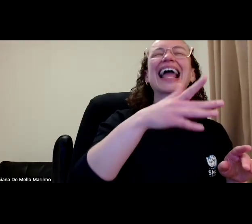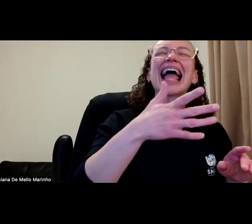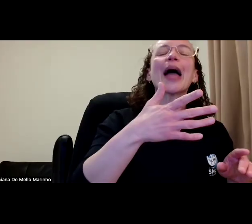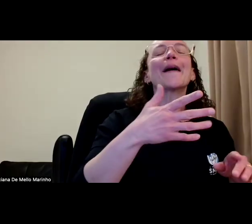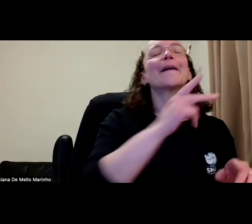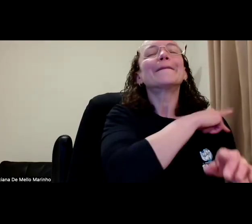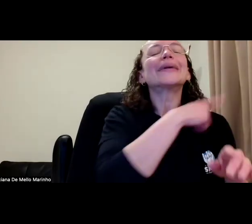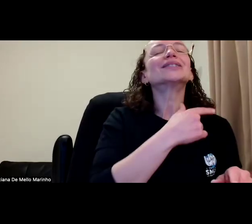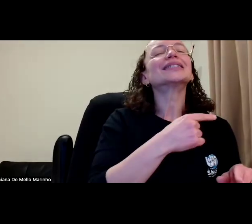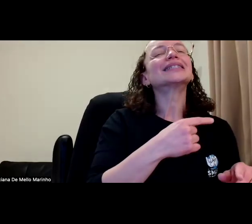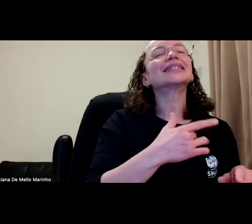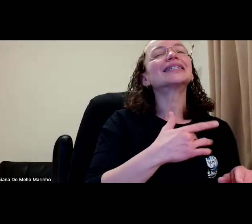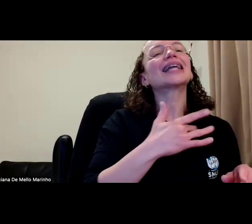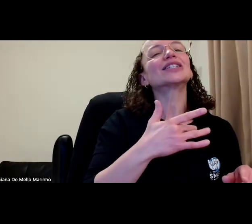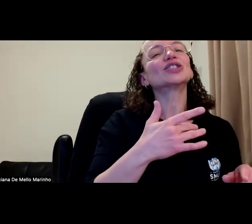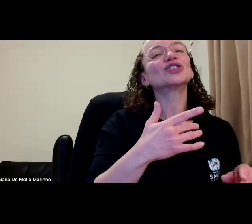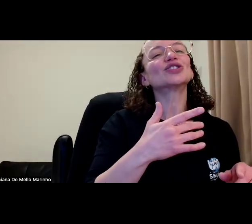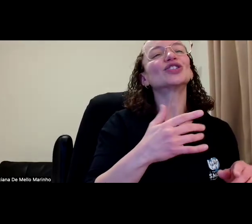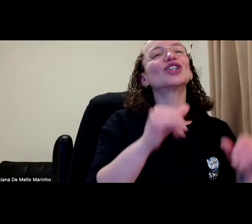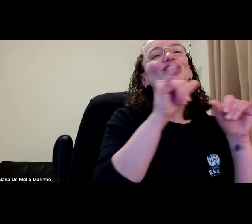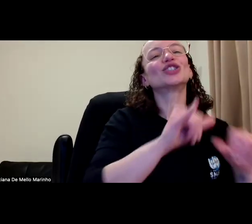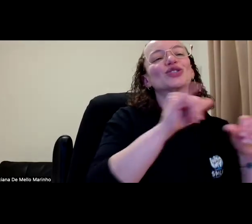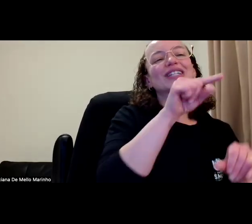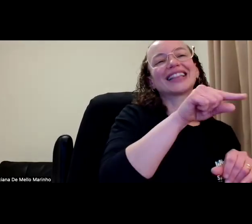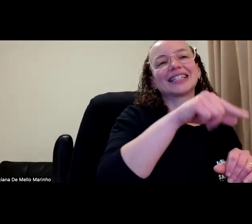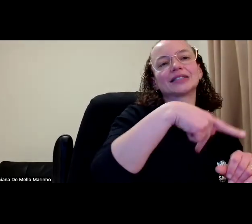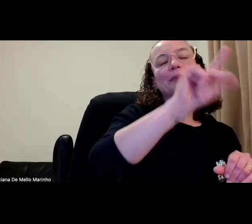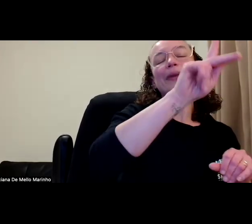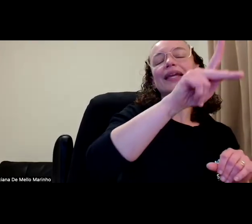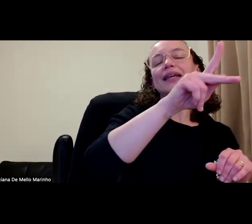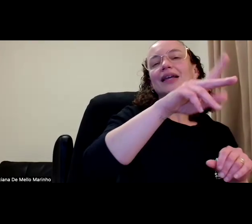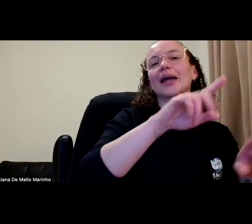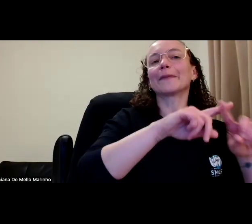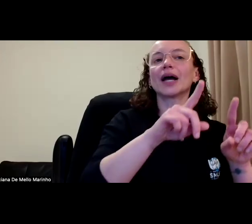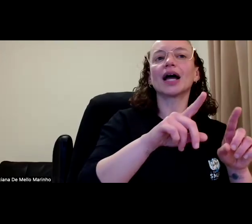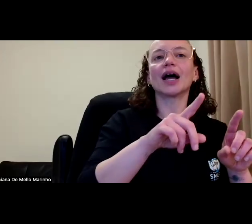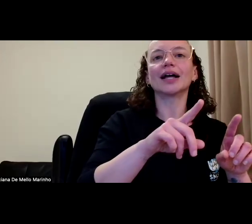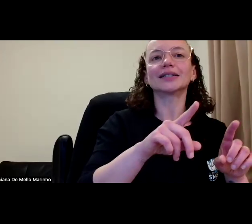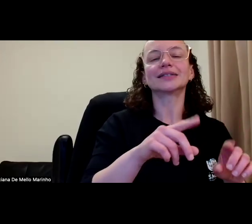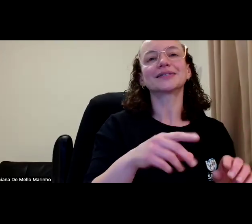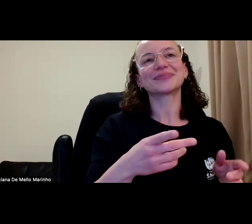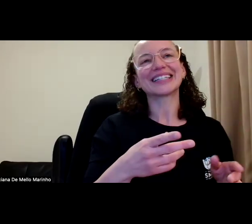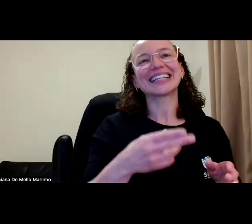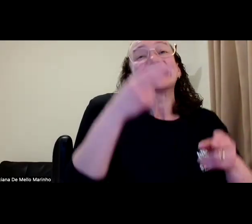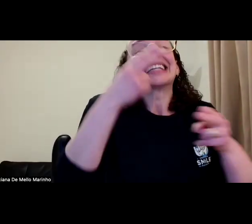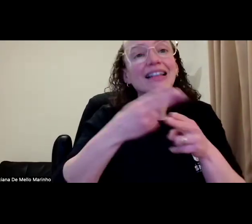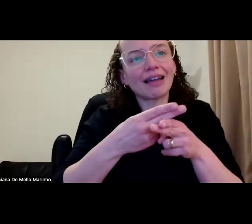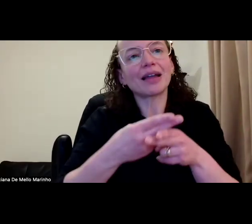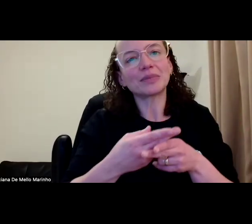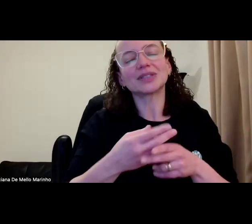Water pick has that label. Sometimes patients are used to that pick word.